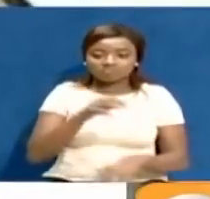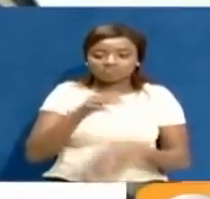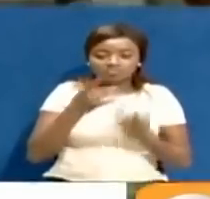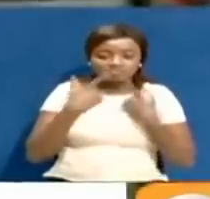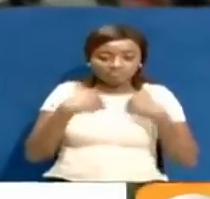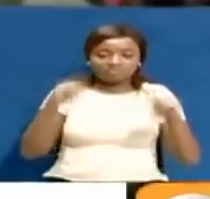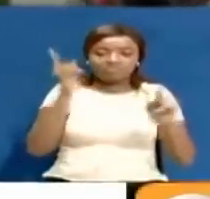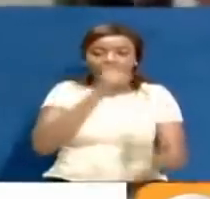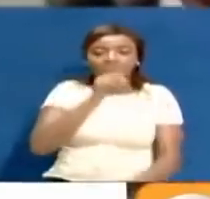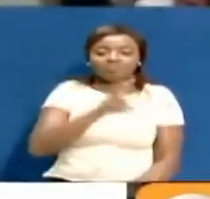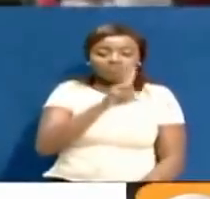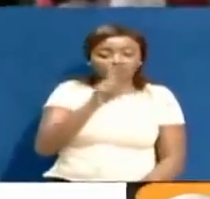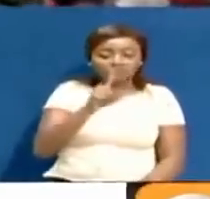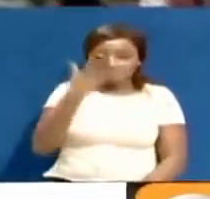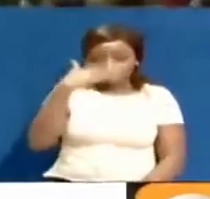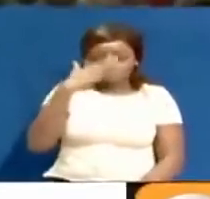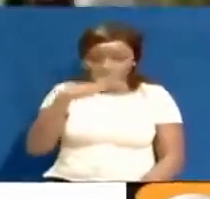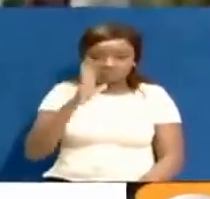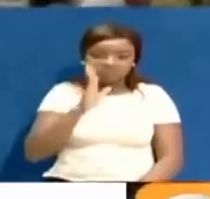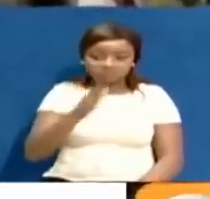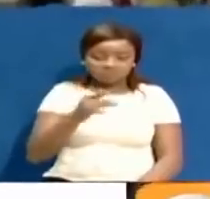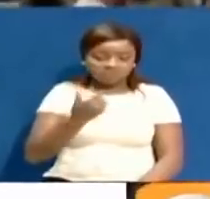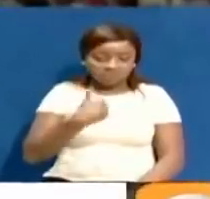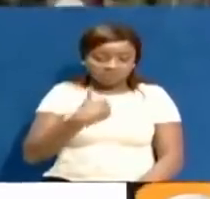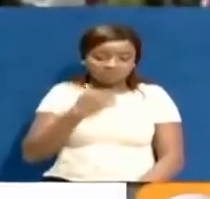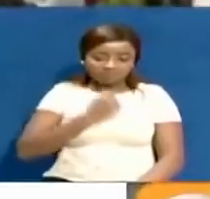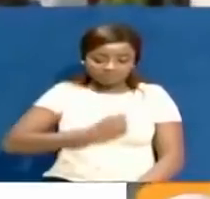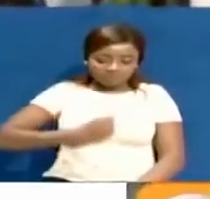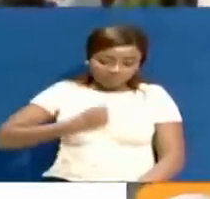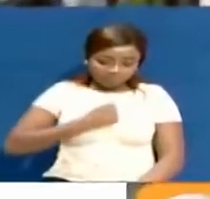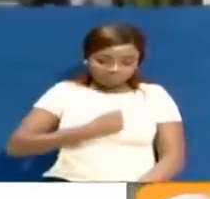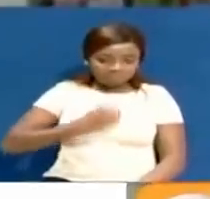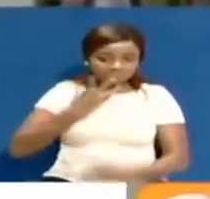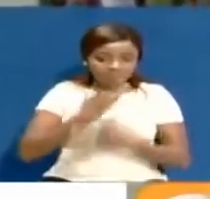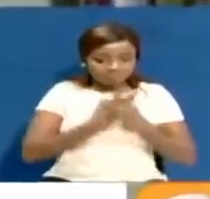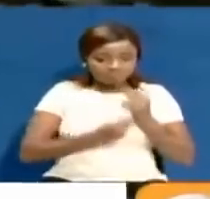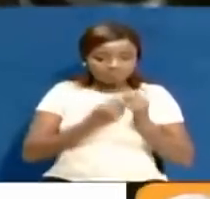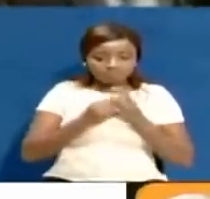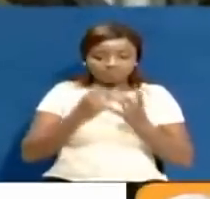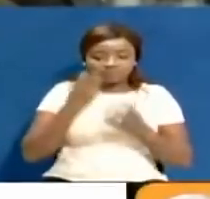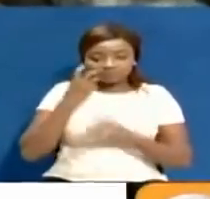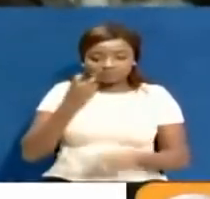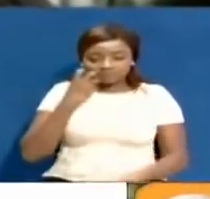mourning were declared in Tanzania, with Magufuli set to be buried on the 26th of